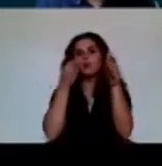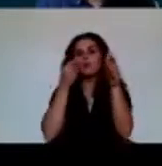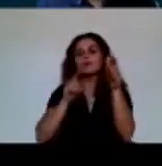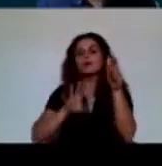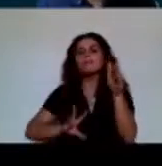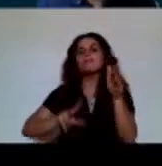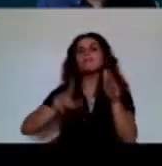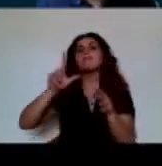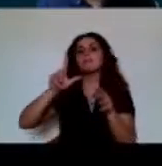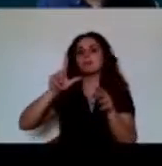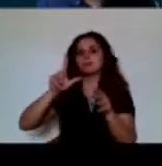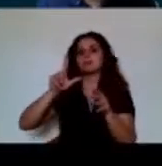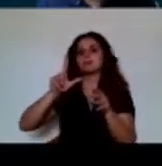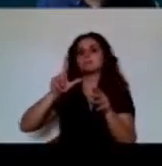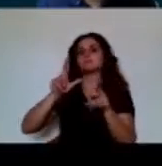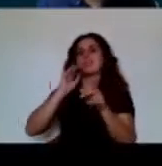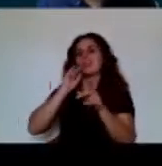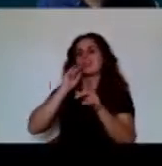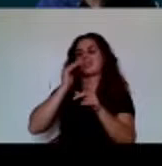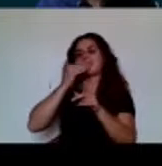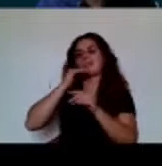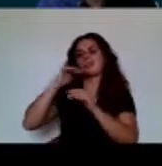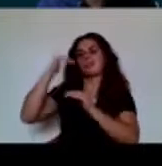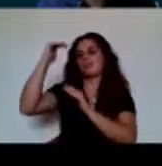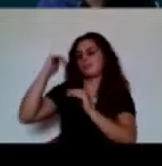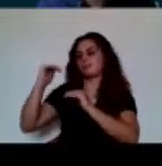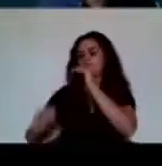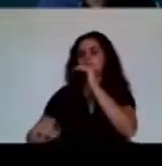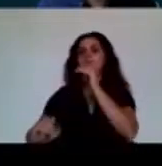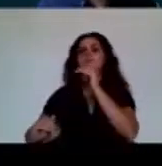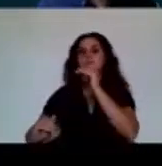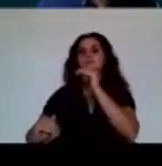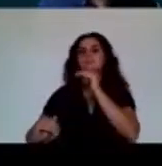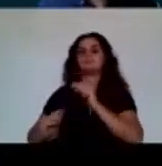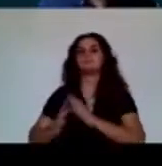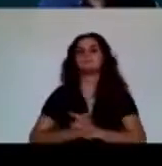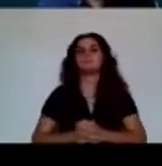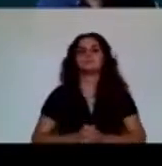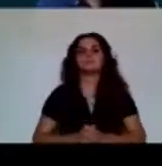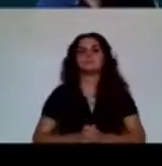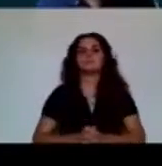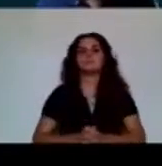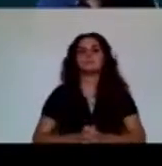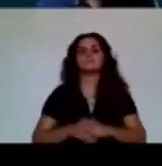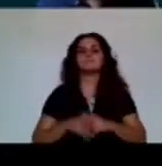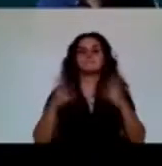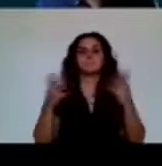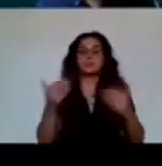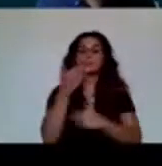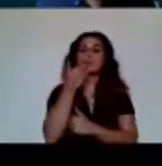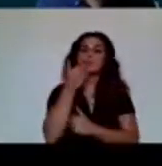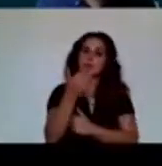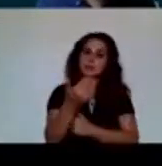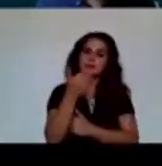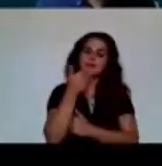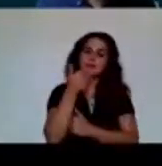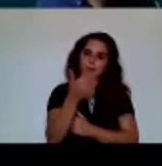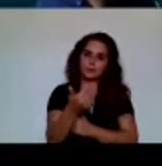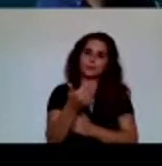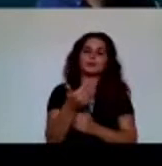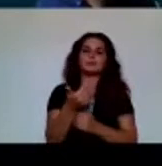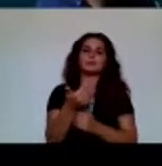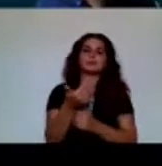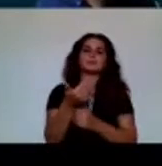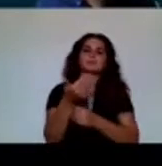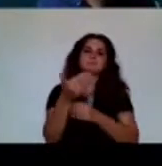developing quite early in childhood, more specifically. So thank you so much for